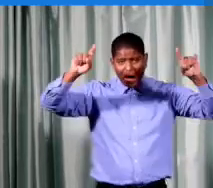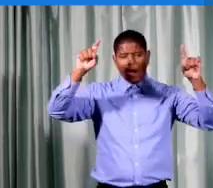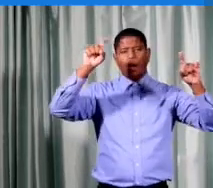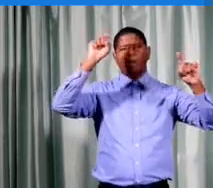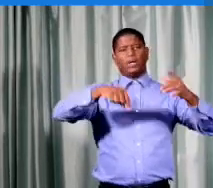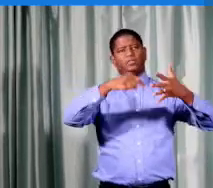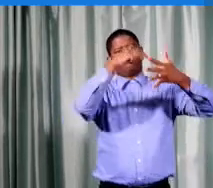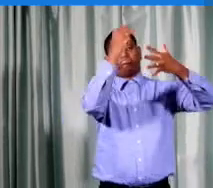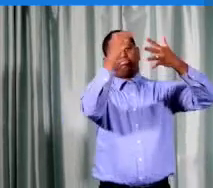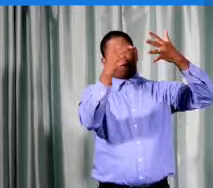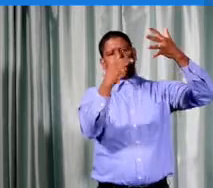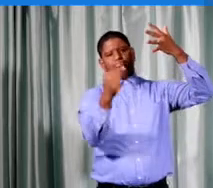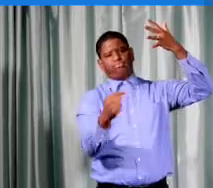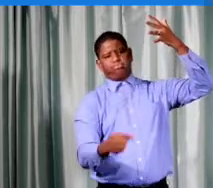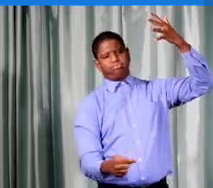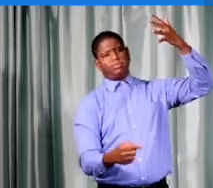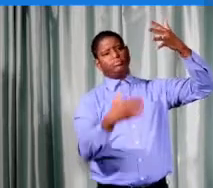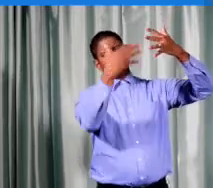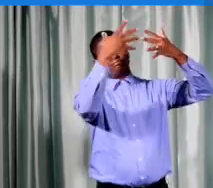the accounting model.